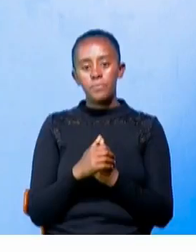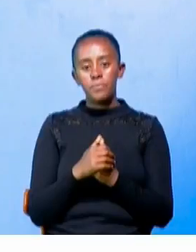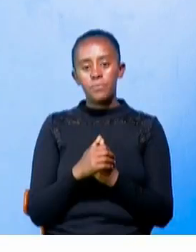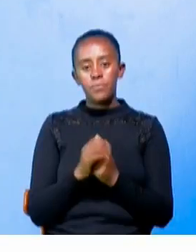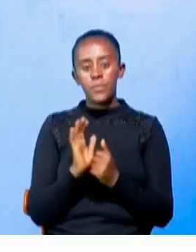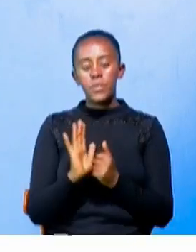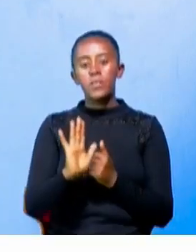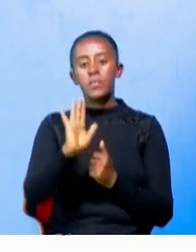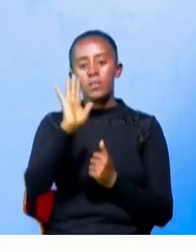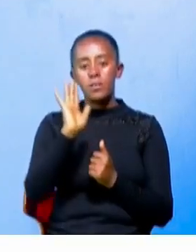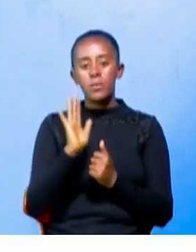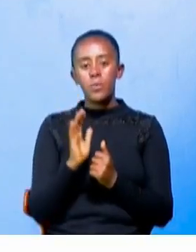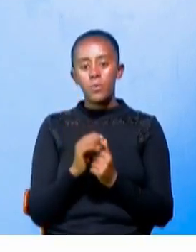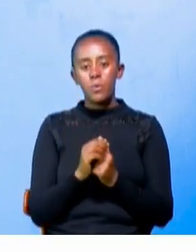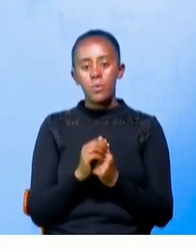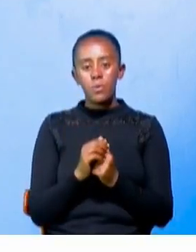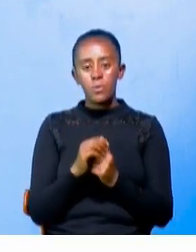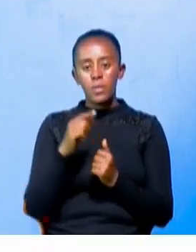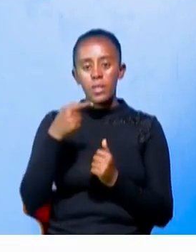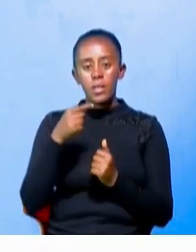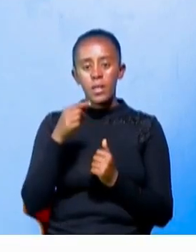your gum.